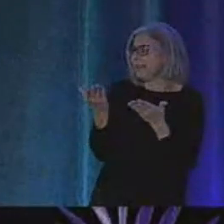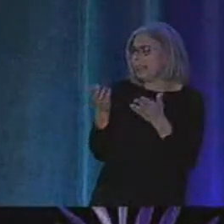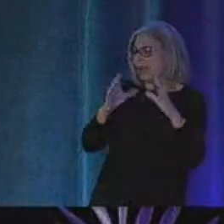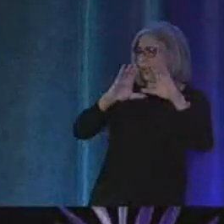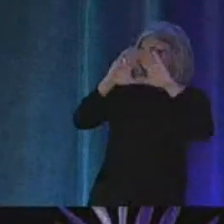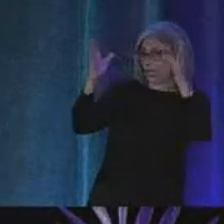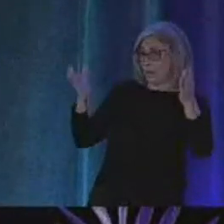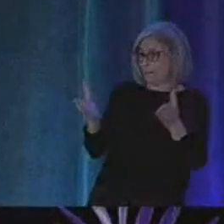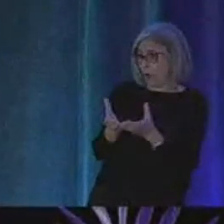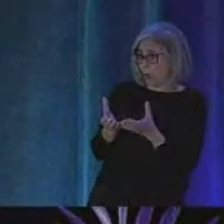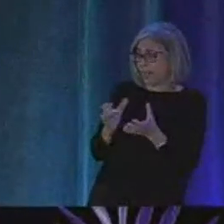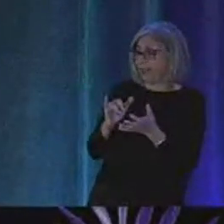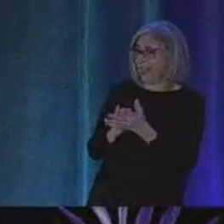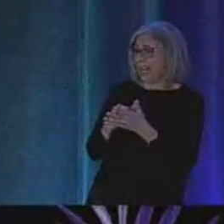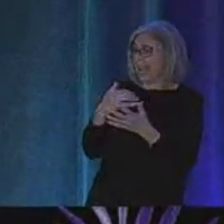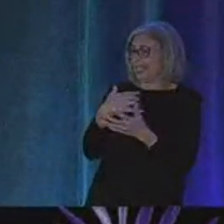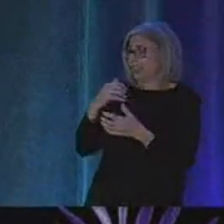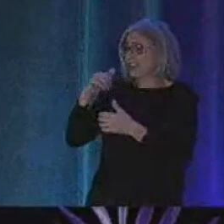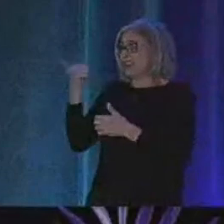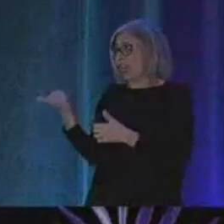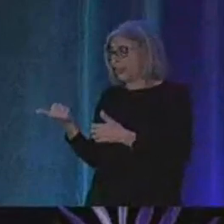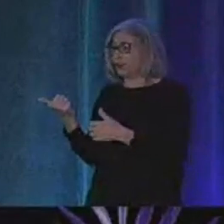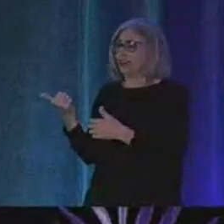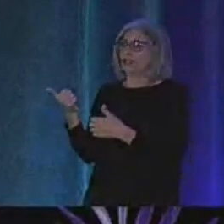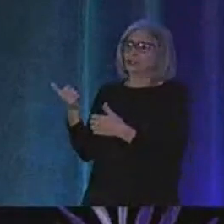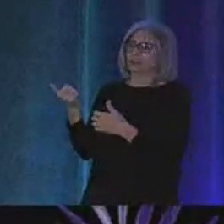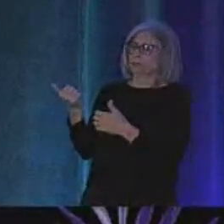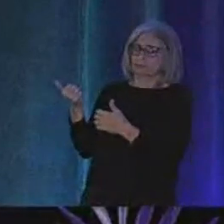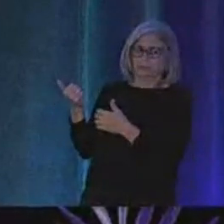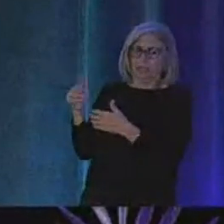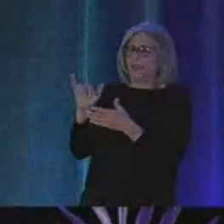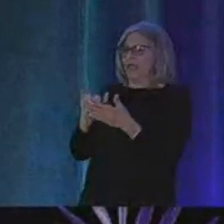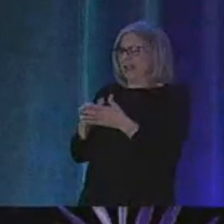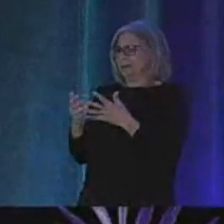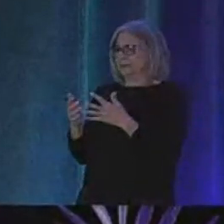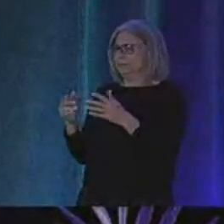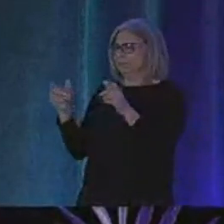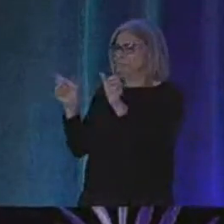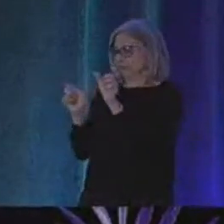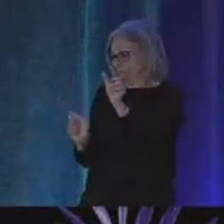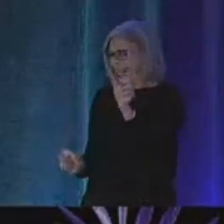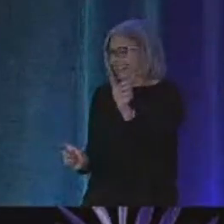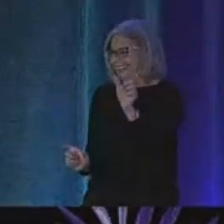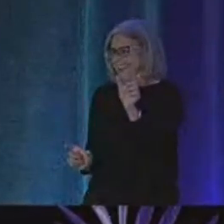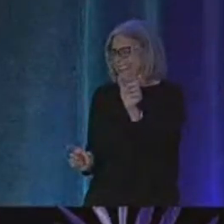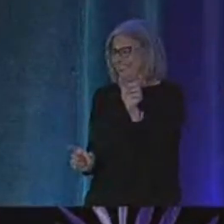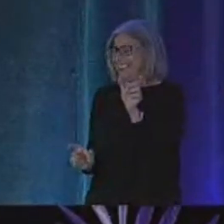that actually embeds another stack, and that's where you get very nested.